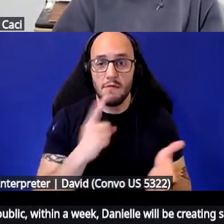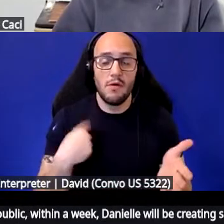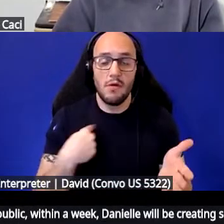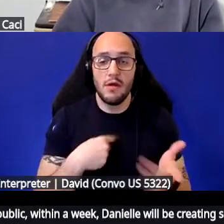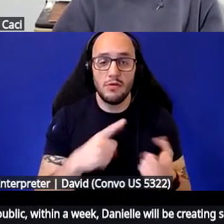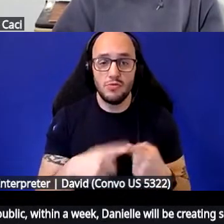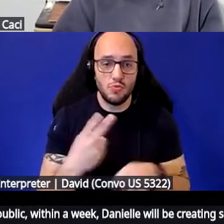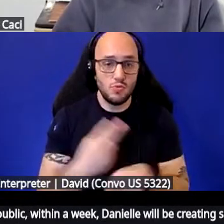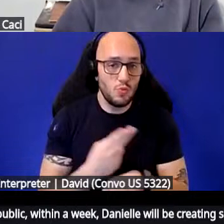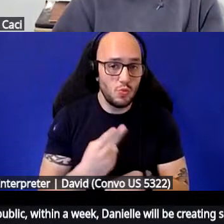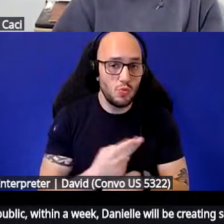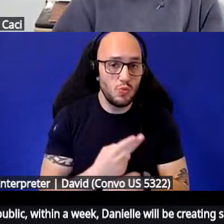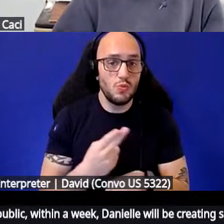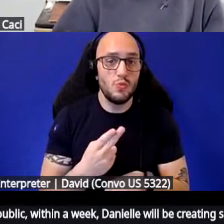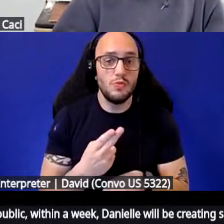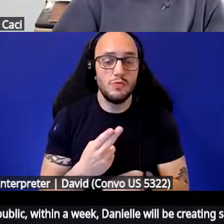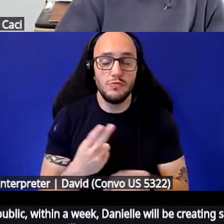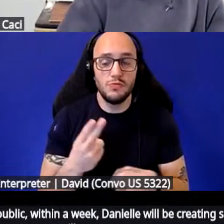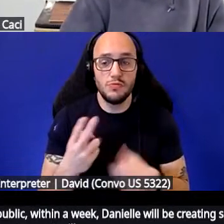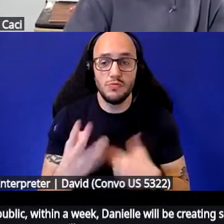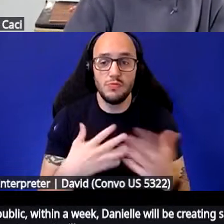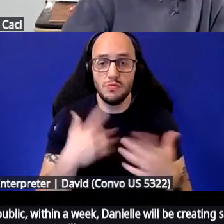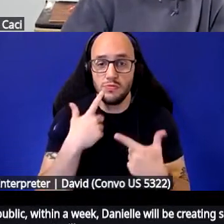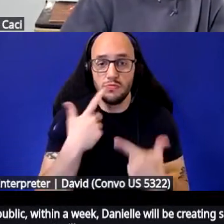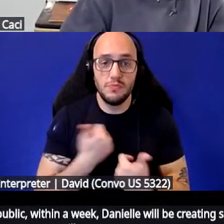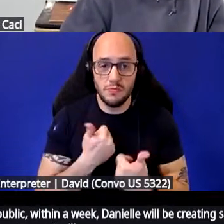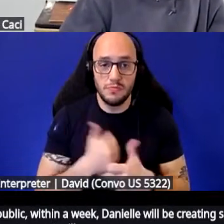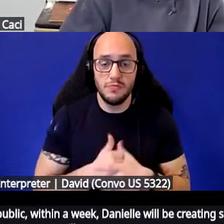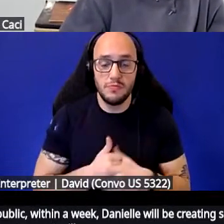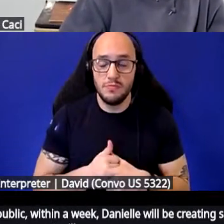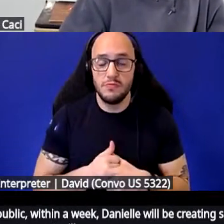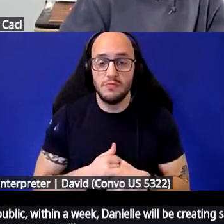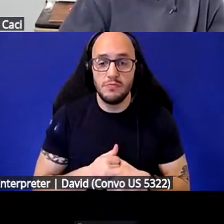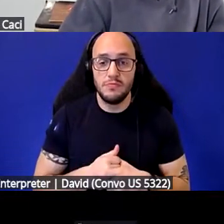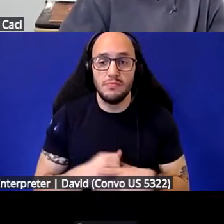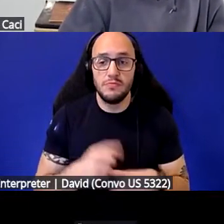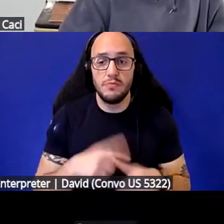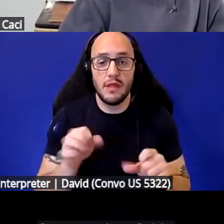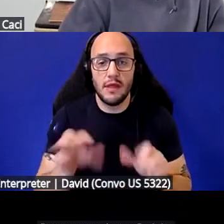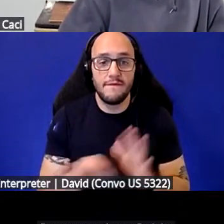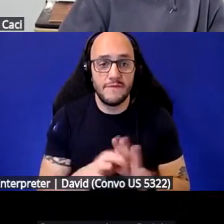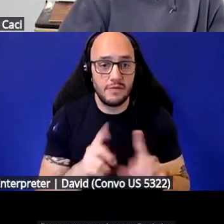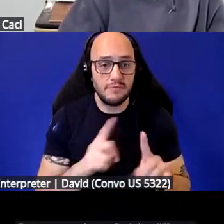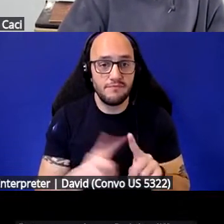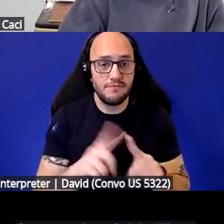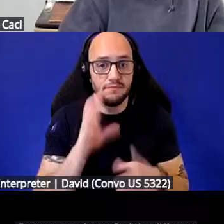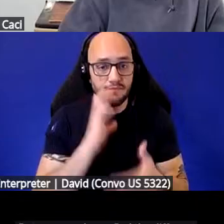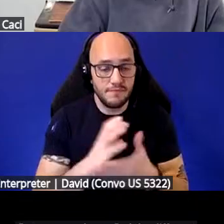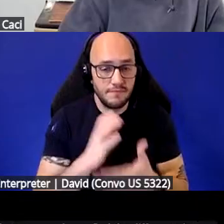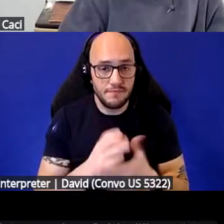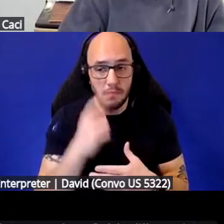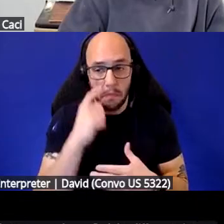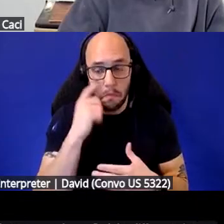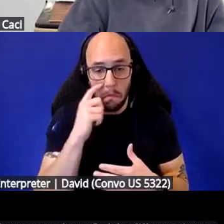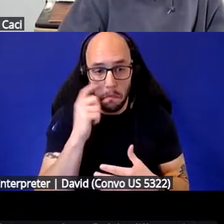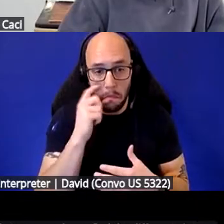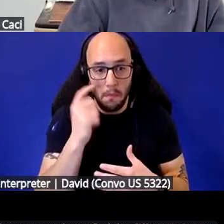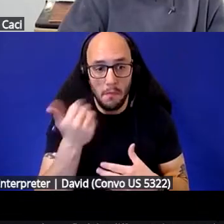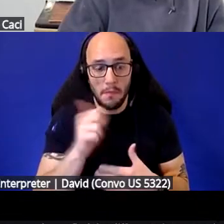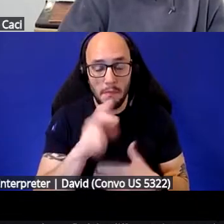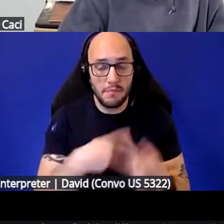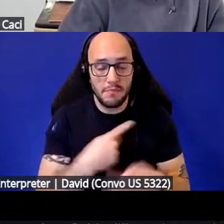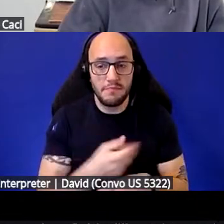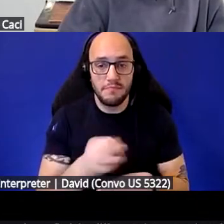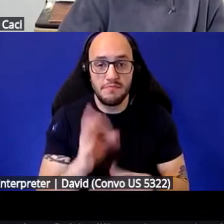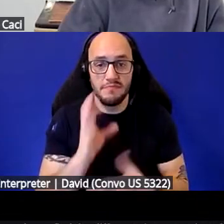use at will. But you can always find the different pictures and any kind of